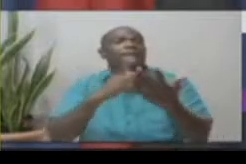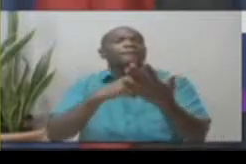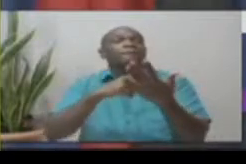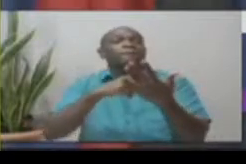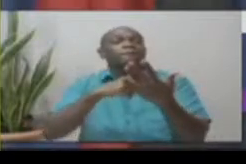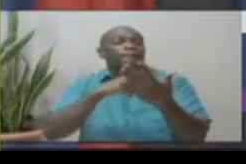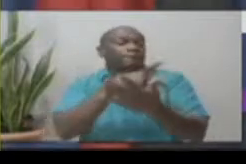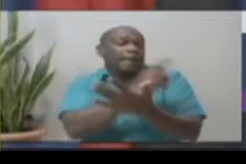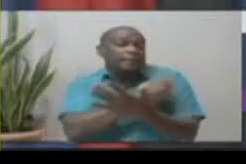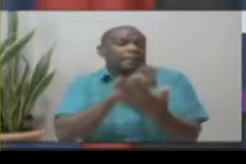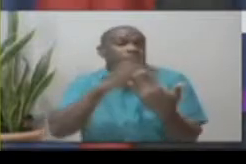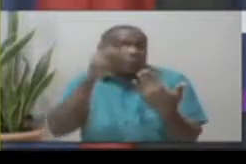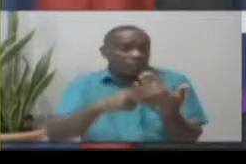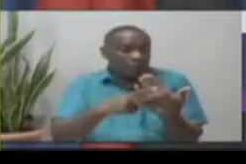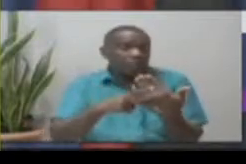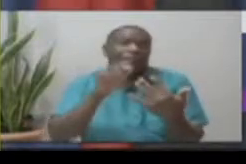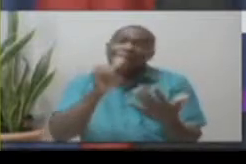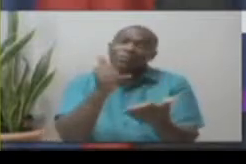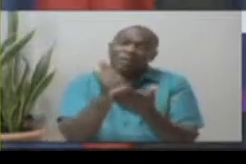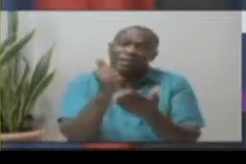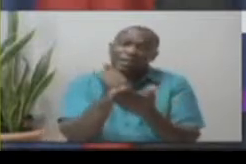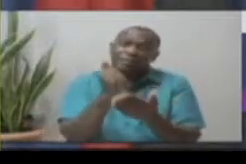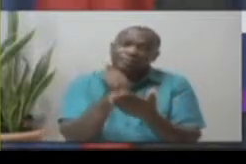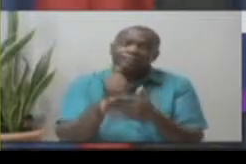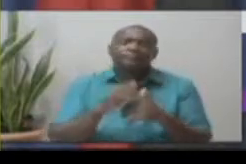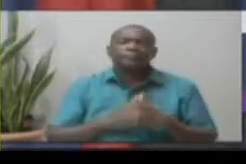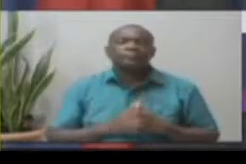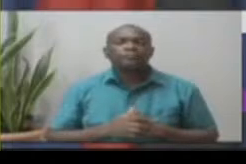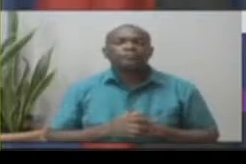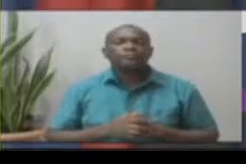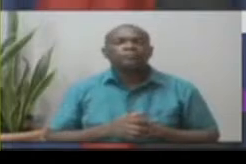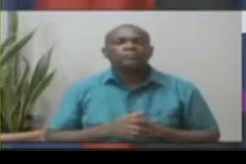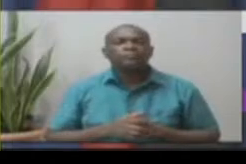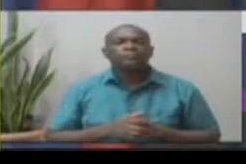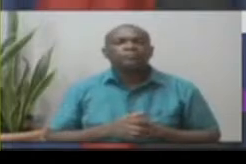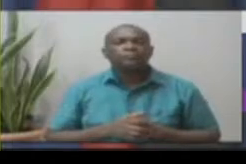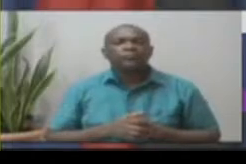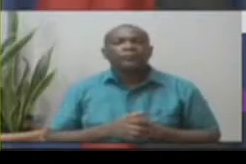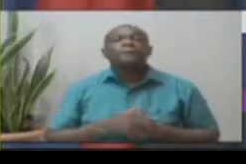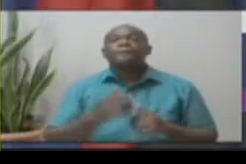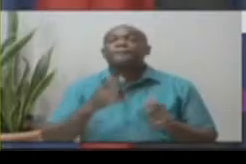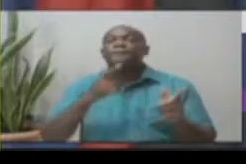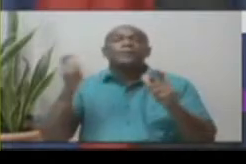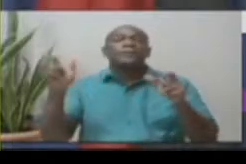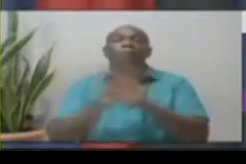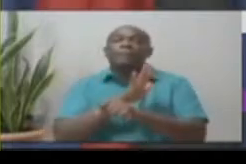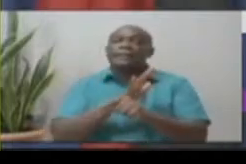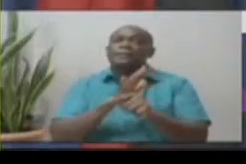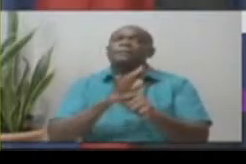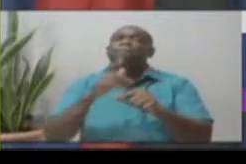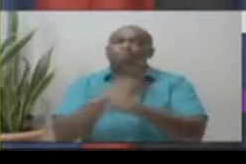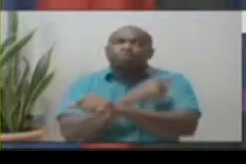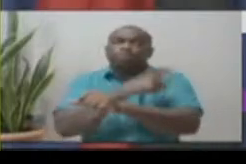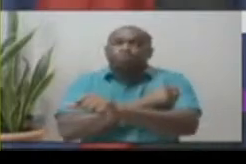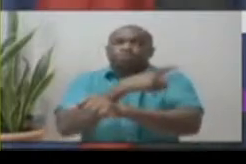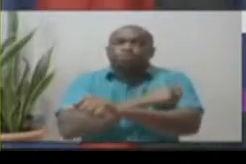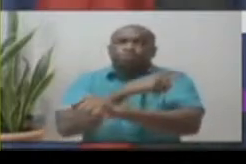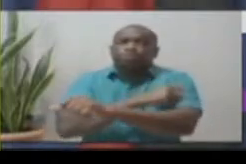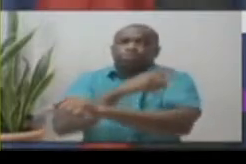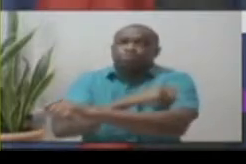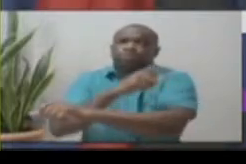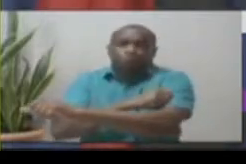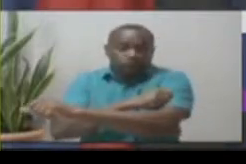expect to go ahead at full speed. Yes. And it is my